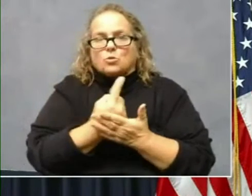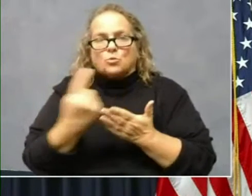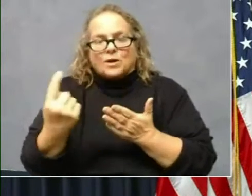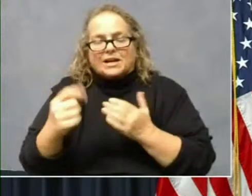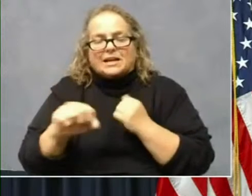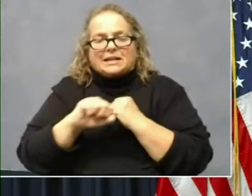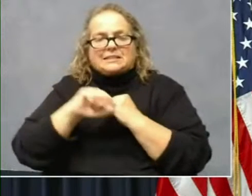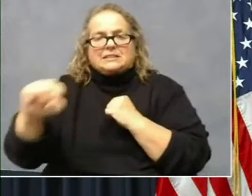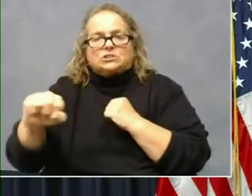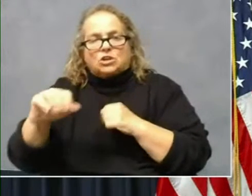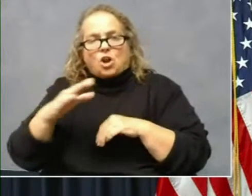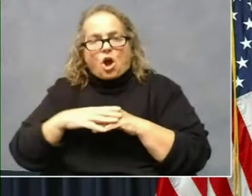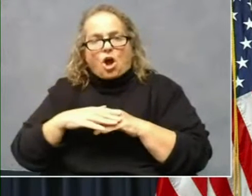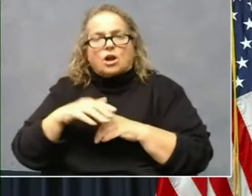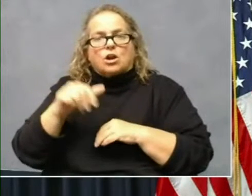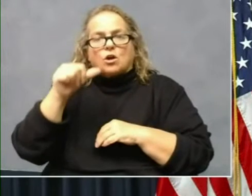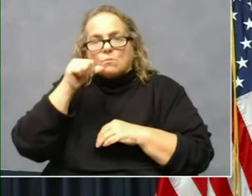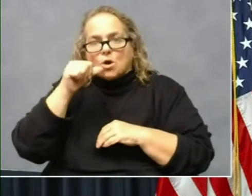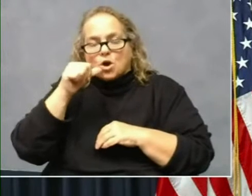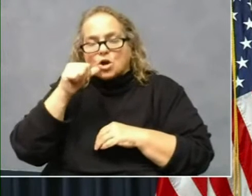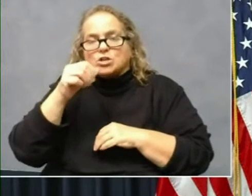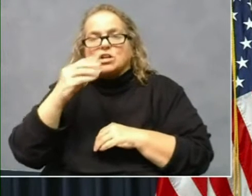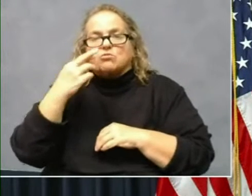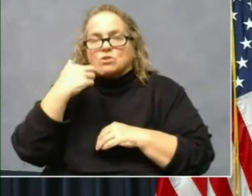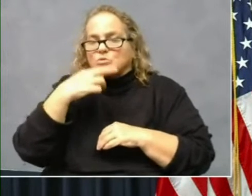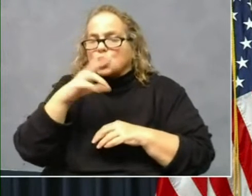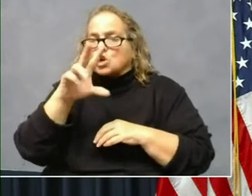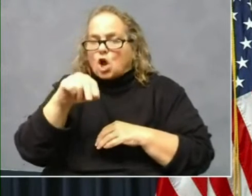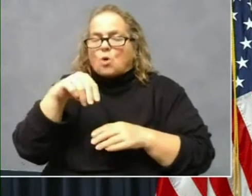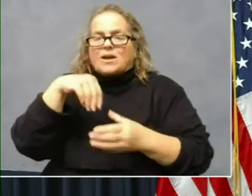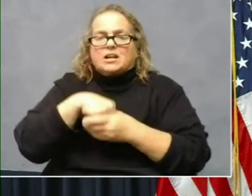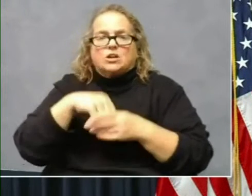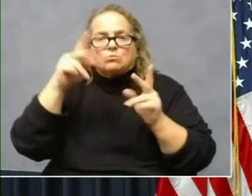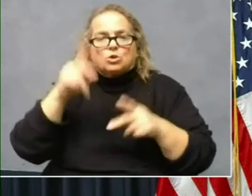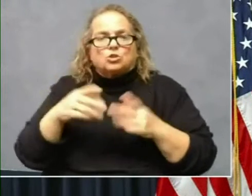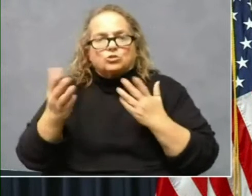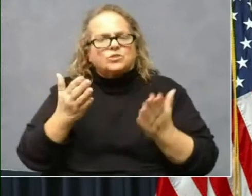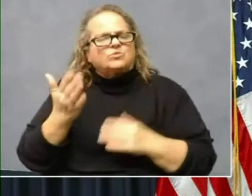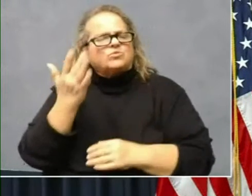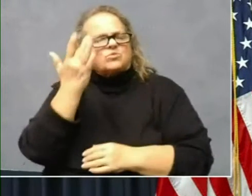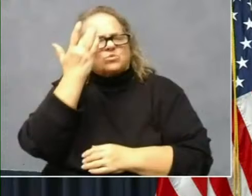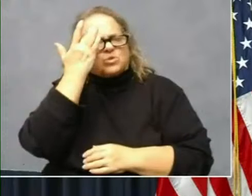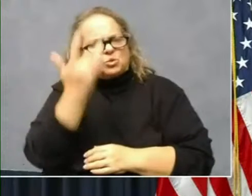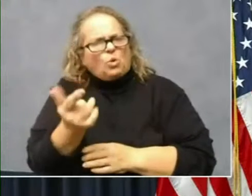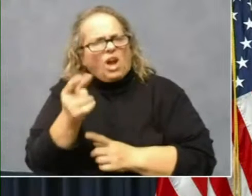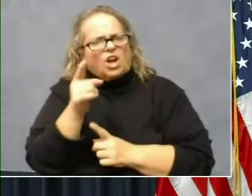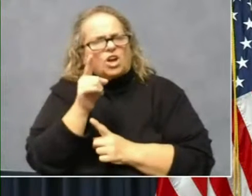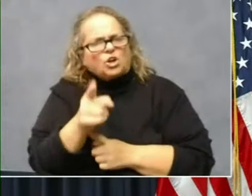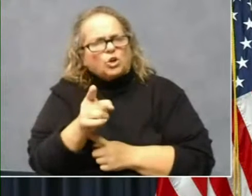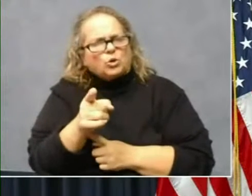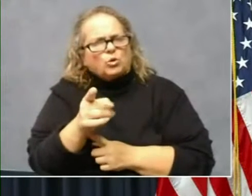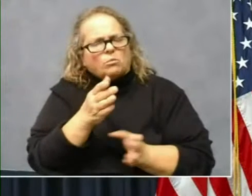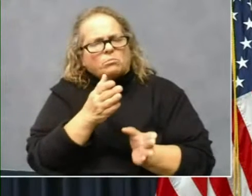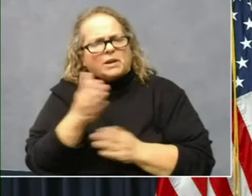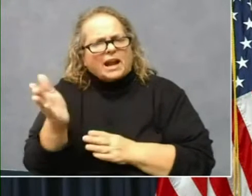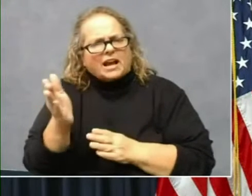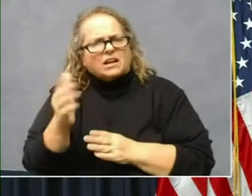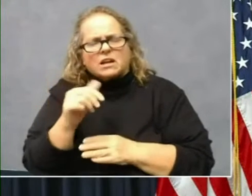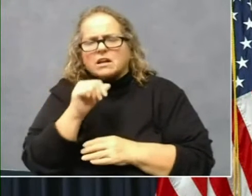no in-person service order they have there. Why are you planning to not